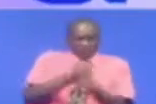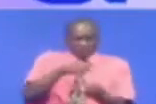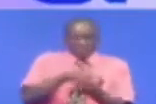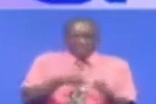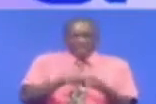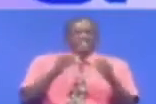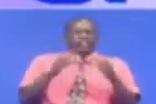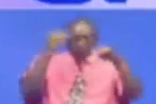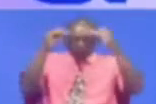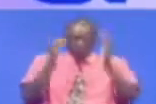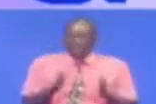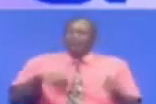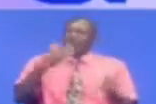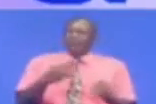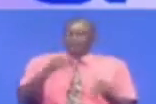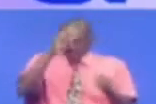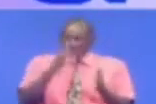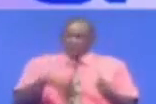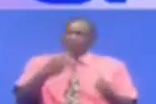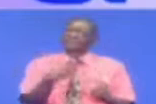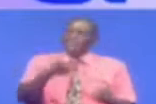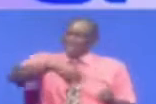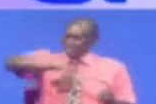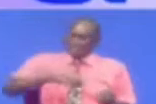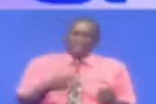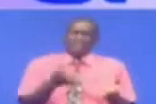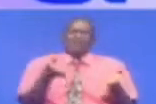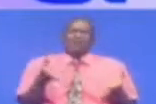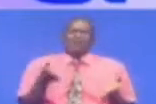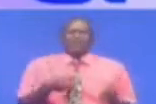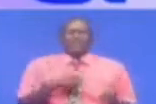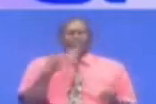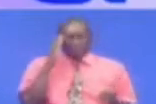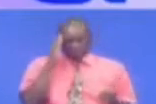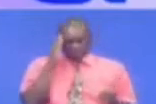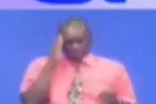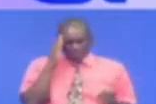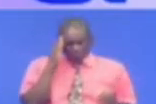reminding us. So I think